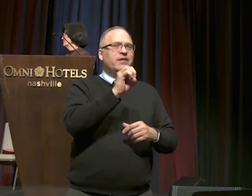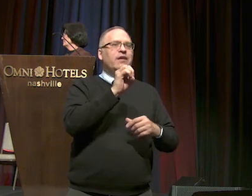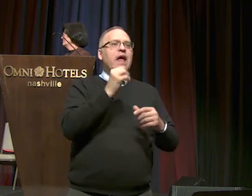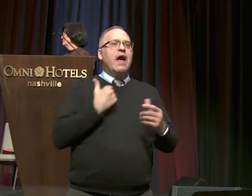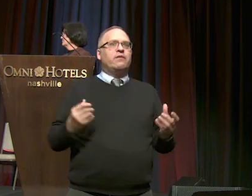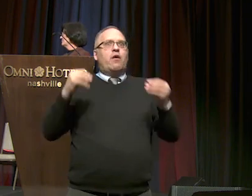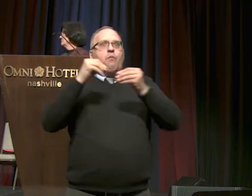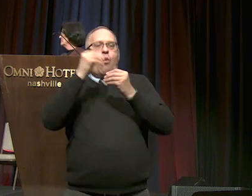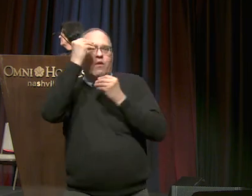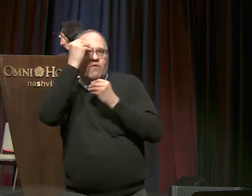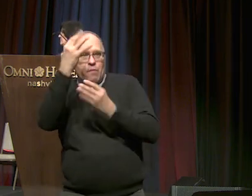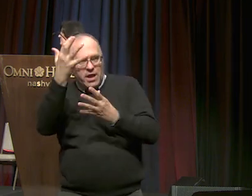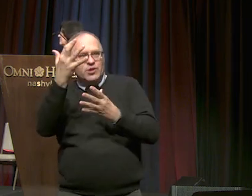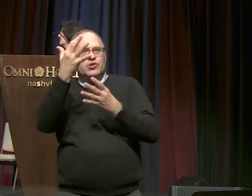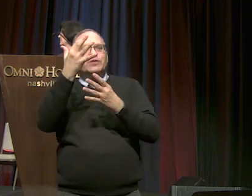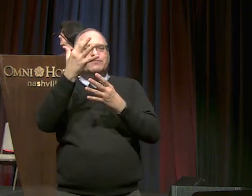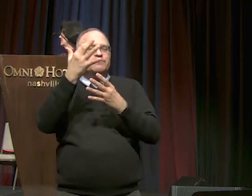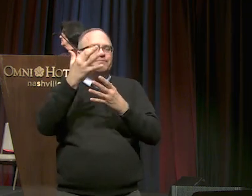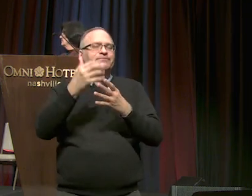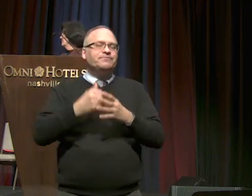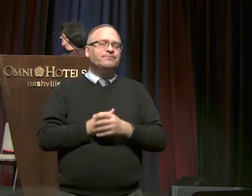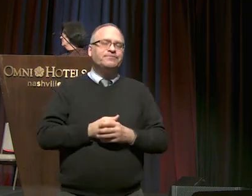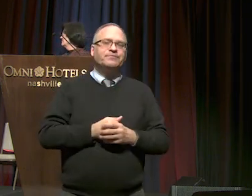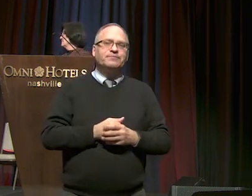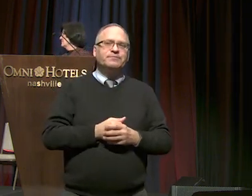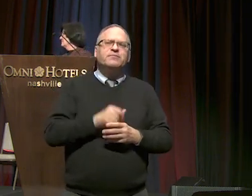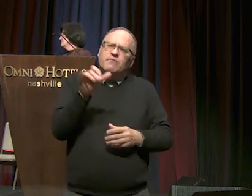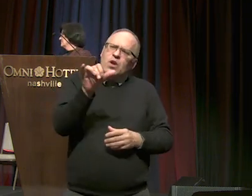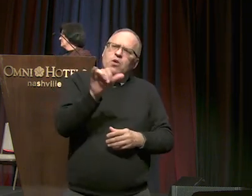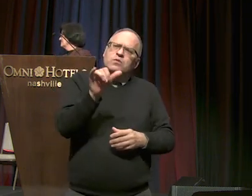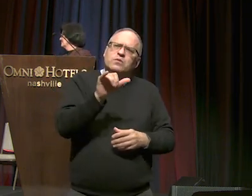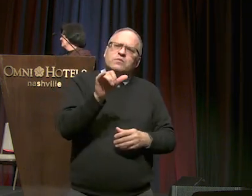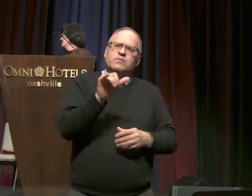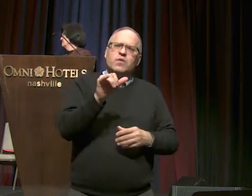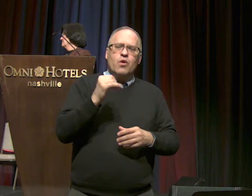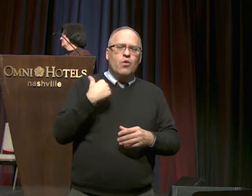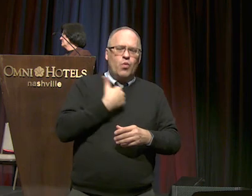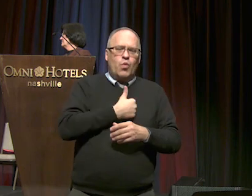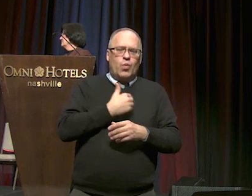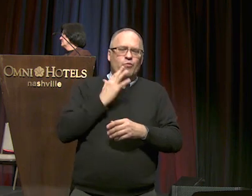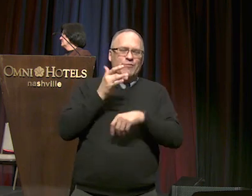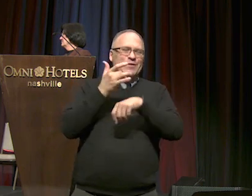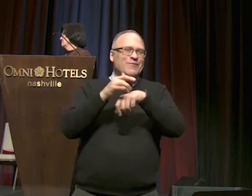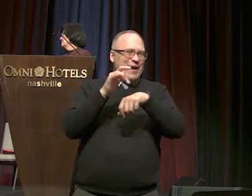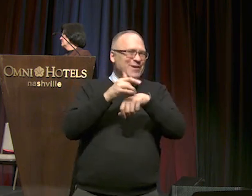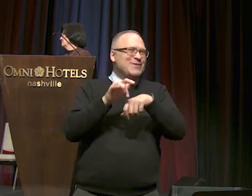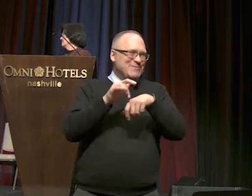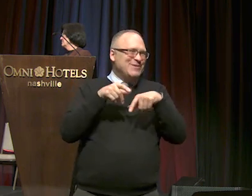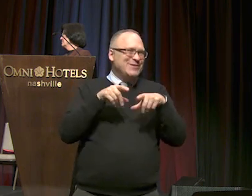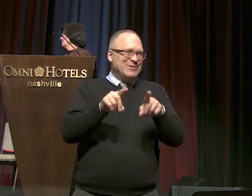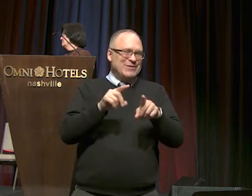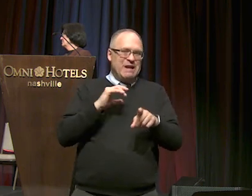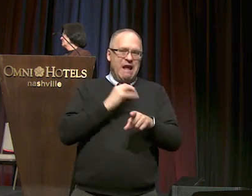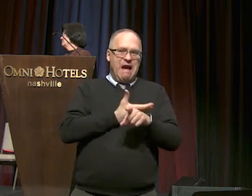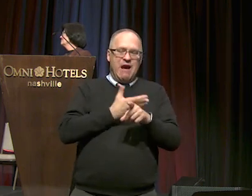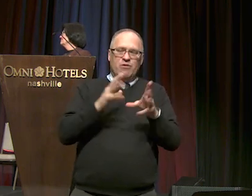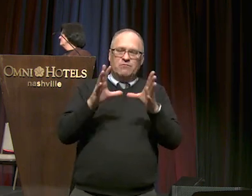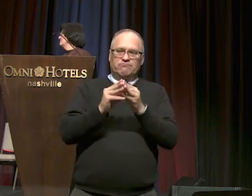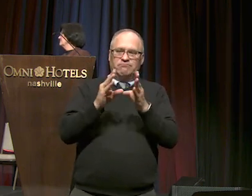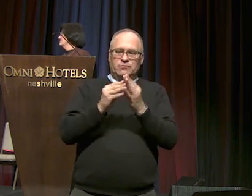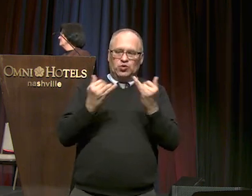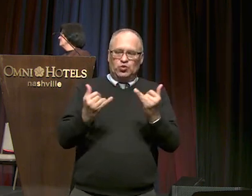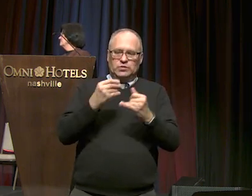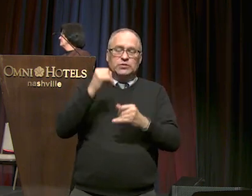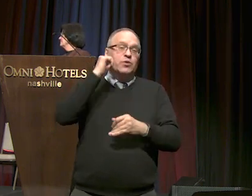detailed information. And of course, we will be available for questions throughout this pre-general conference briefing.